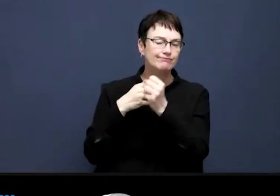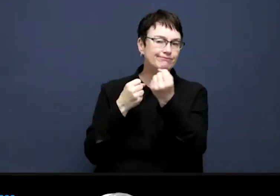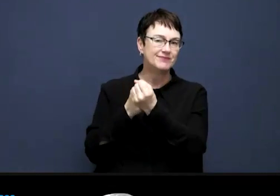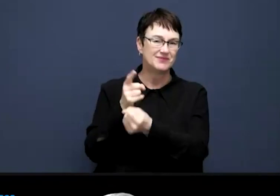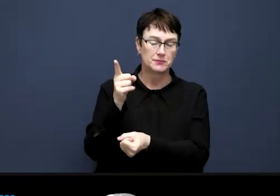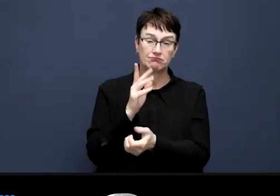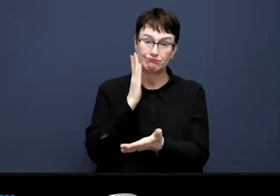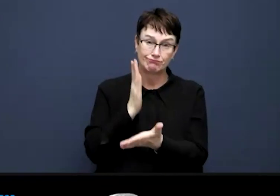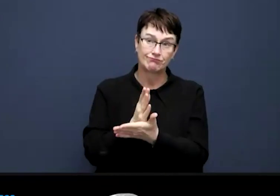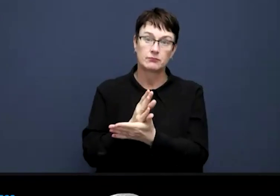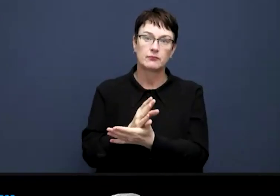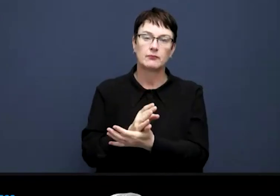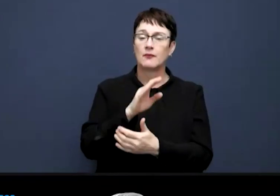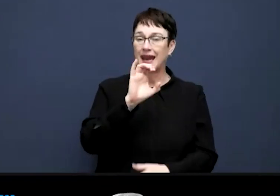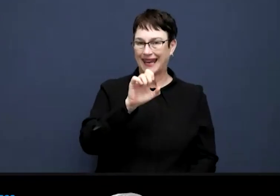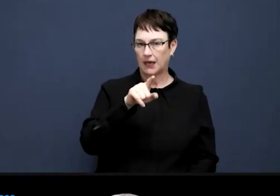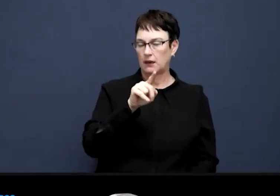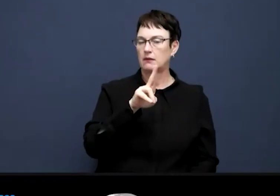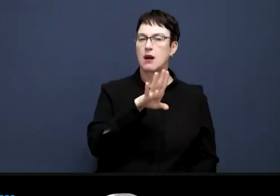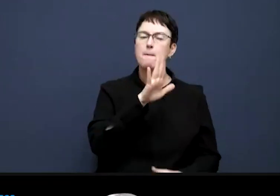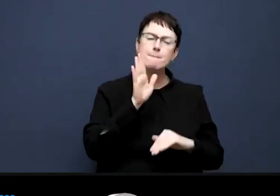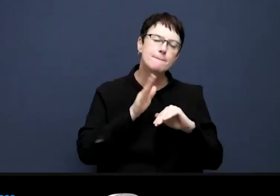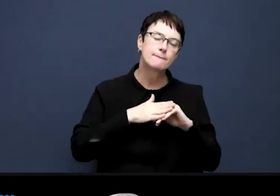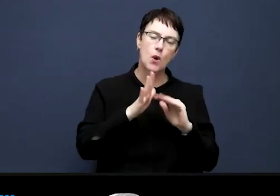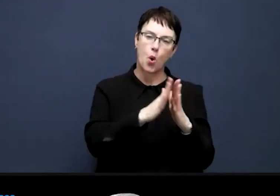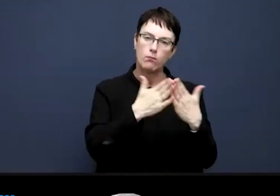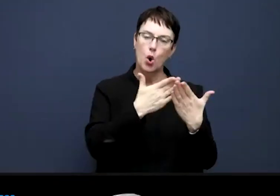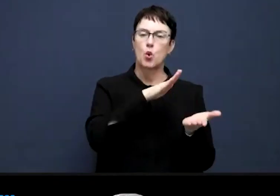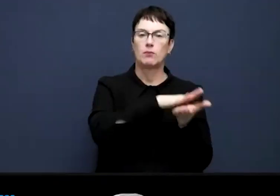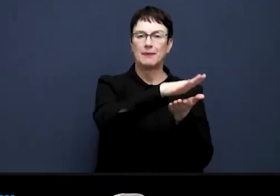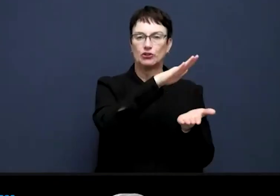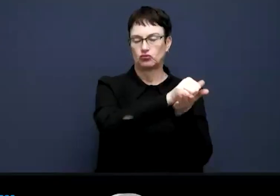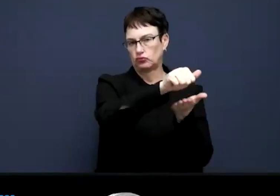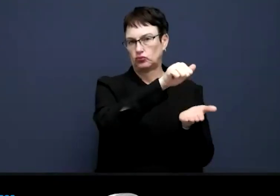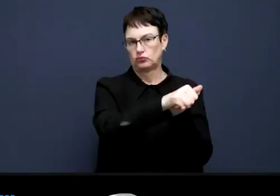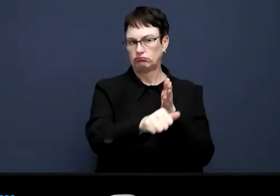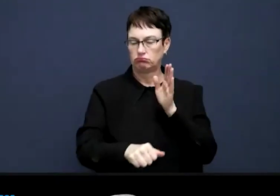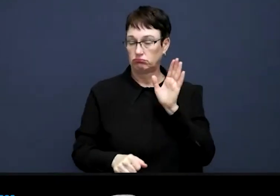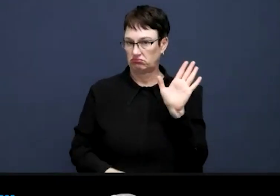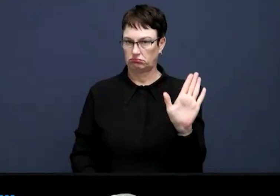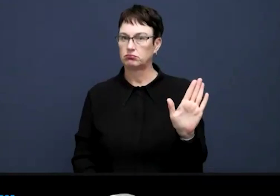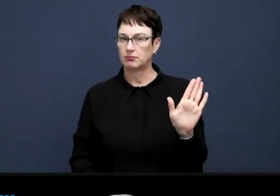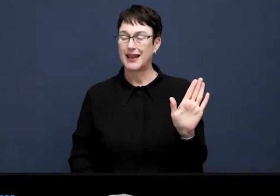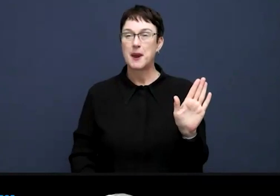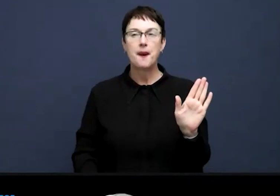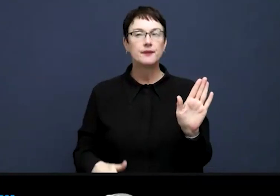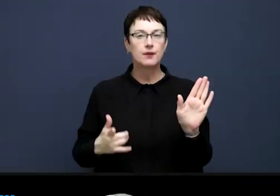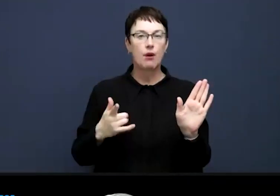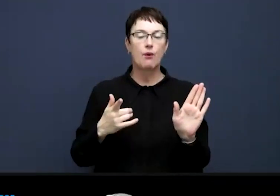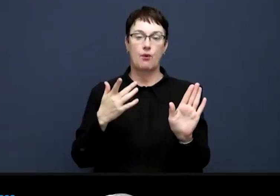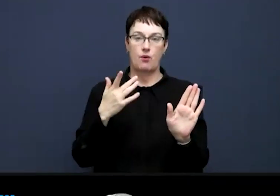industry, and because of that, the quantity of